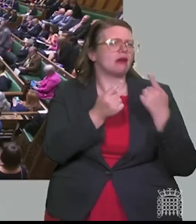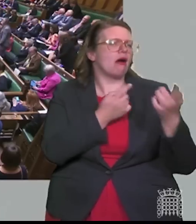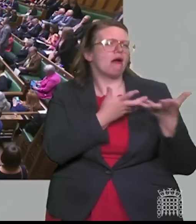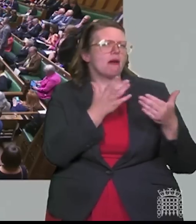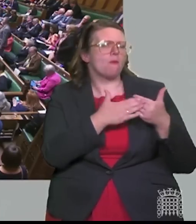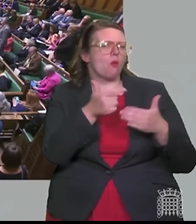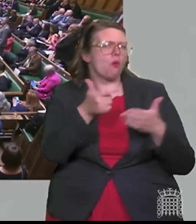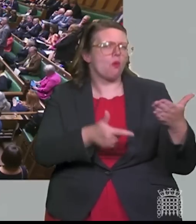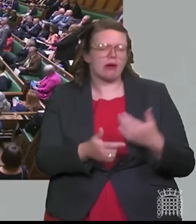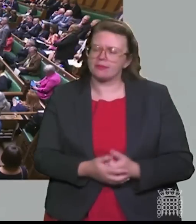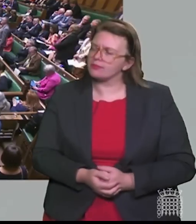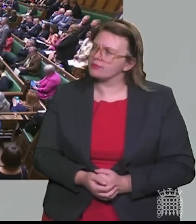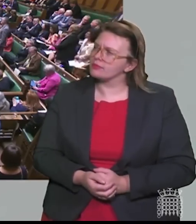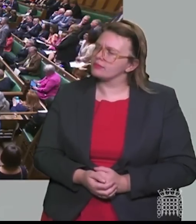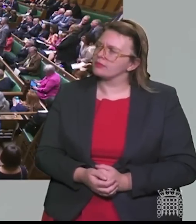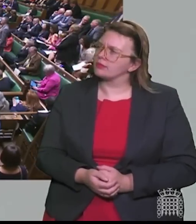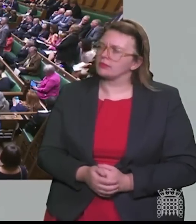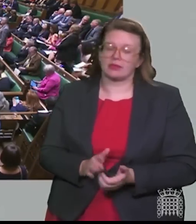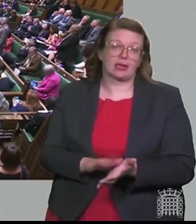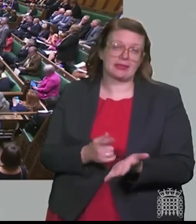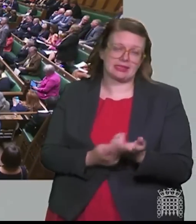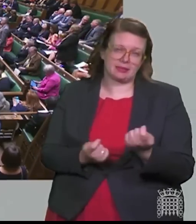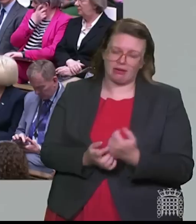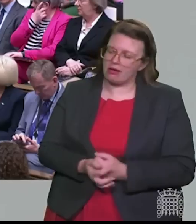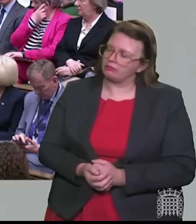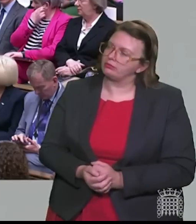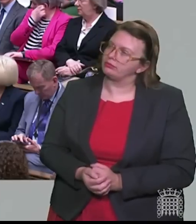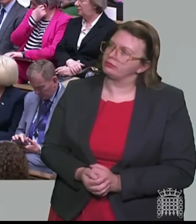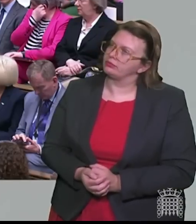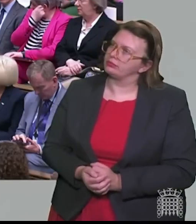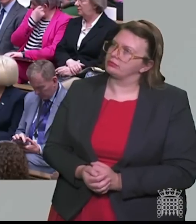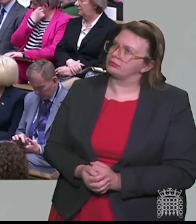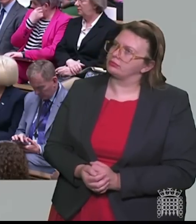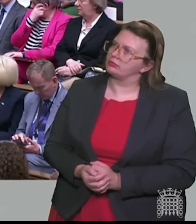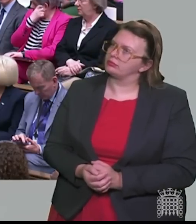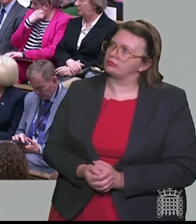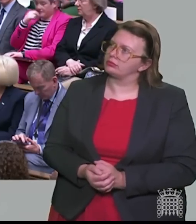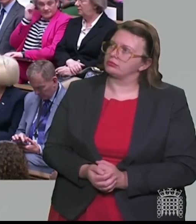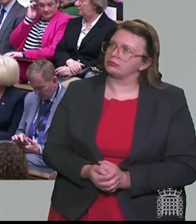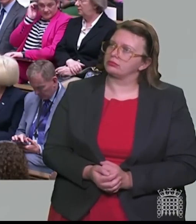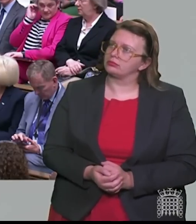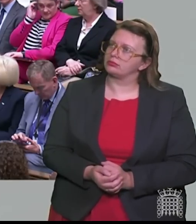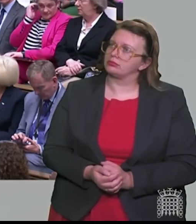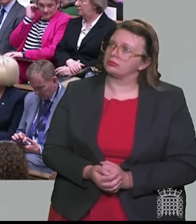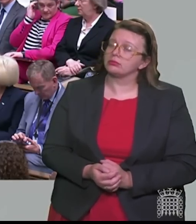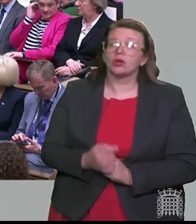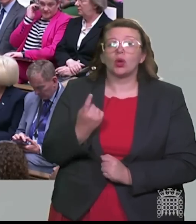Oh, no. Mr. Speaker, working people are barred from receiving legal aid if they